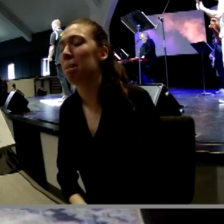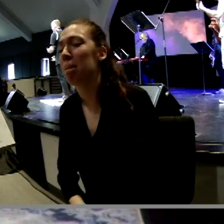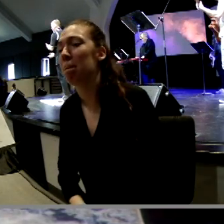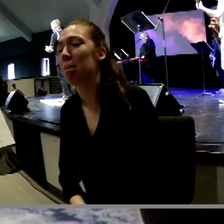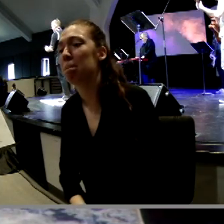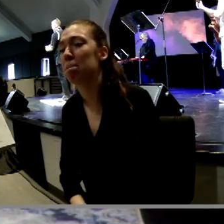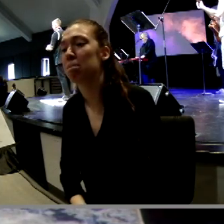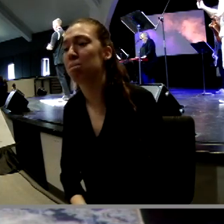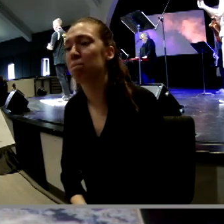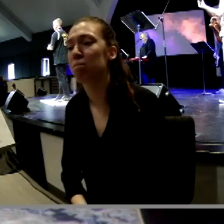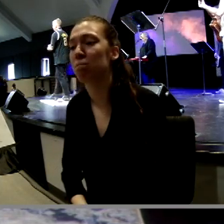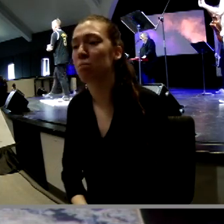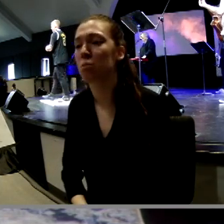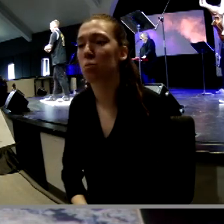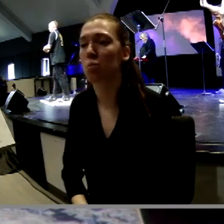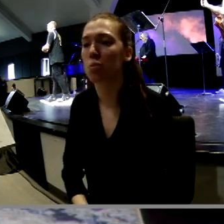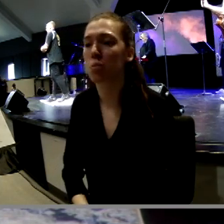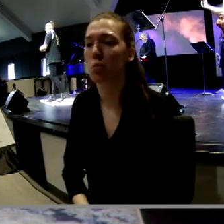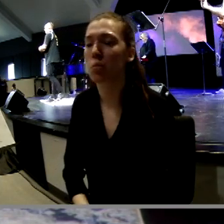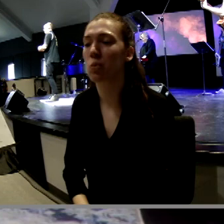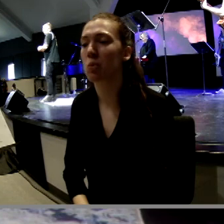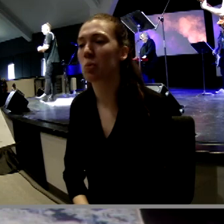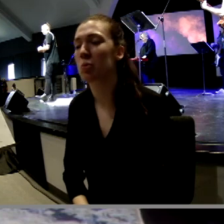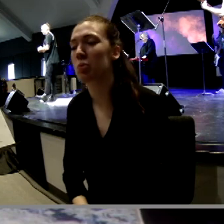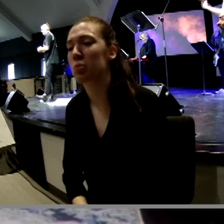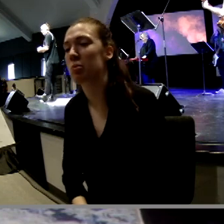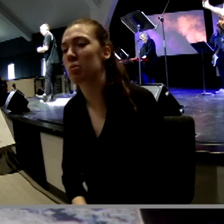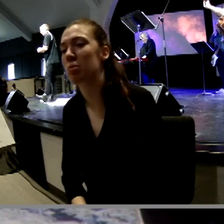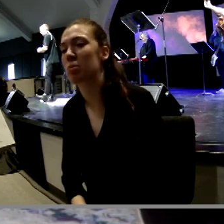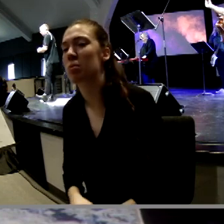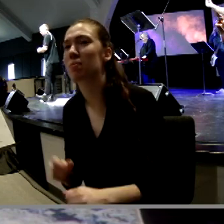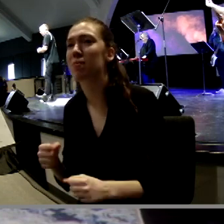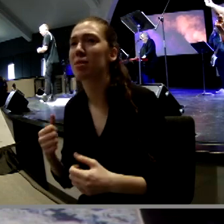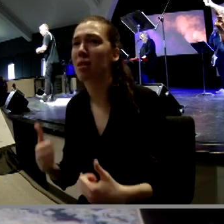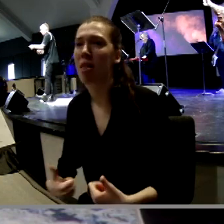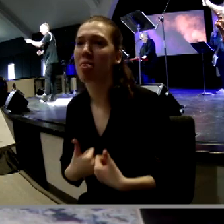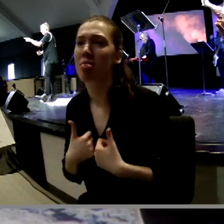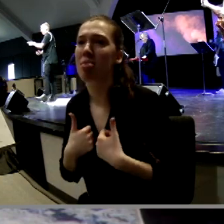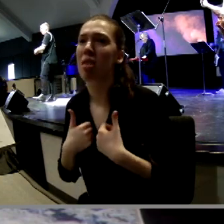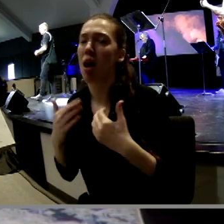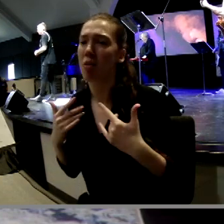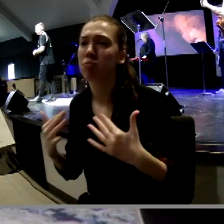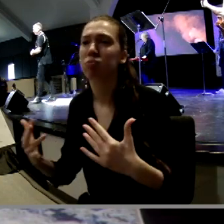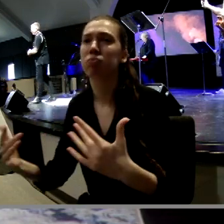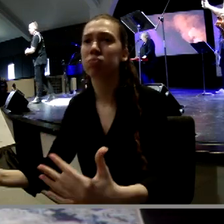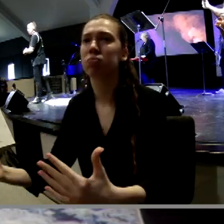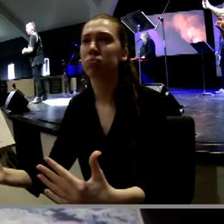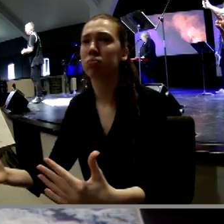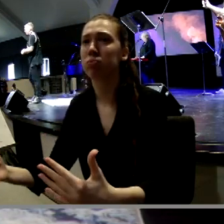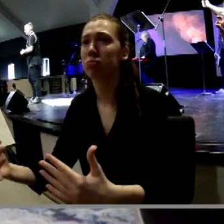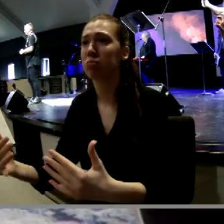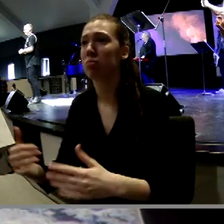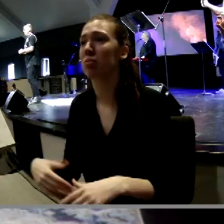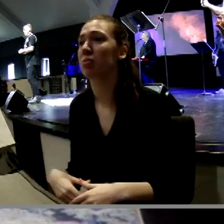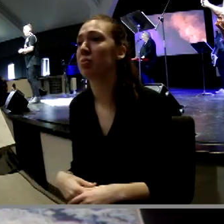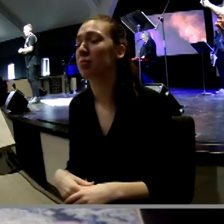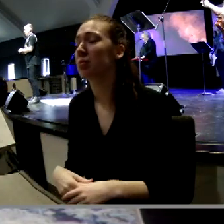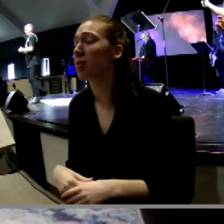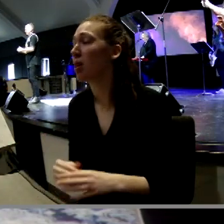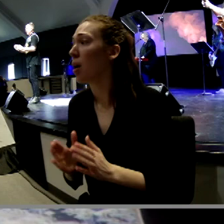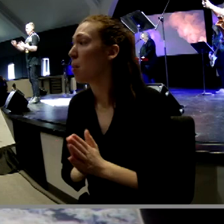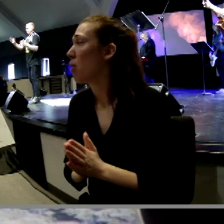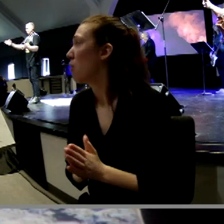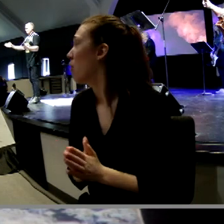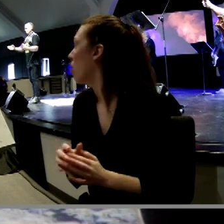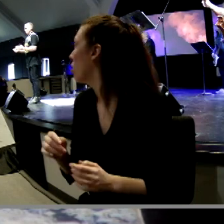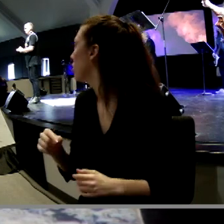so that we can be light. They can live this out. God, I pray for this marriage that's in front of